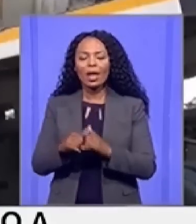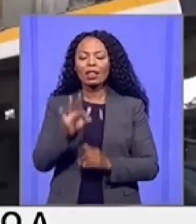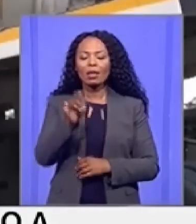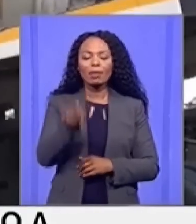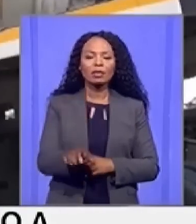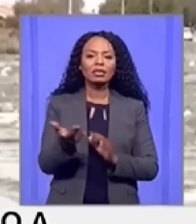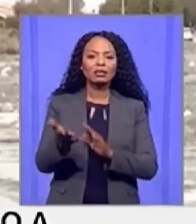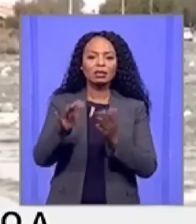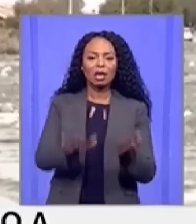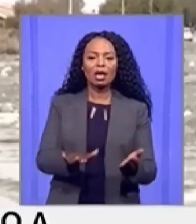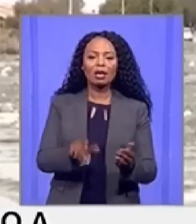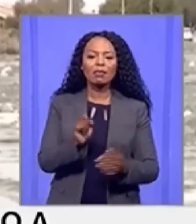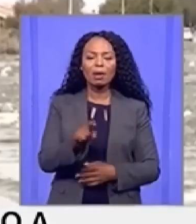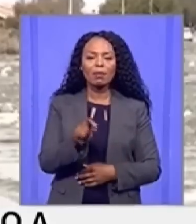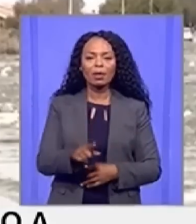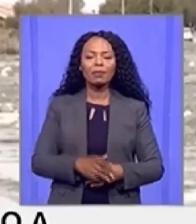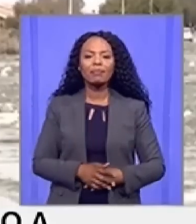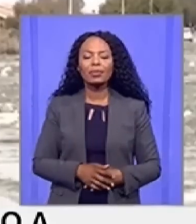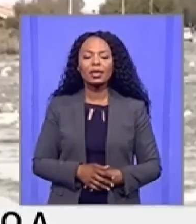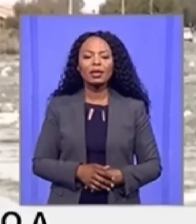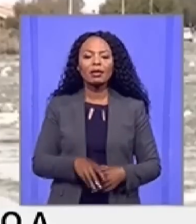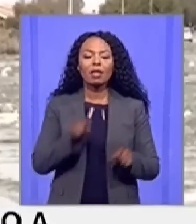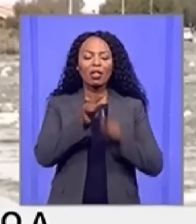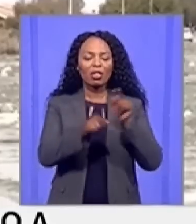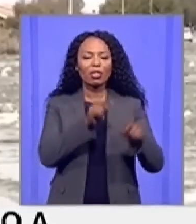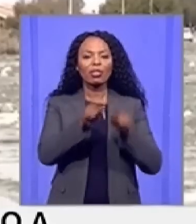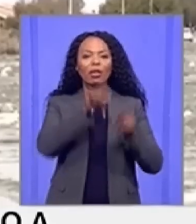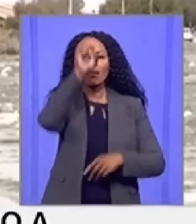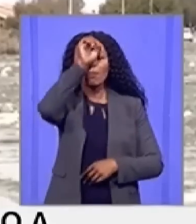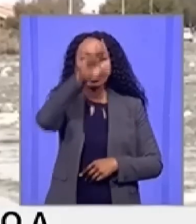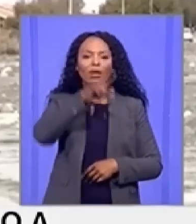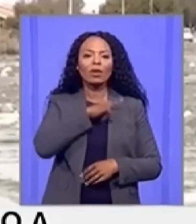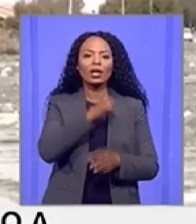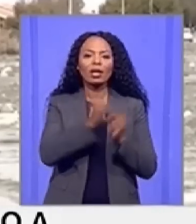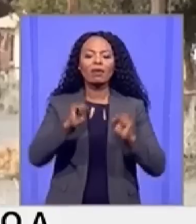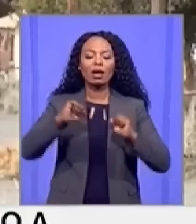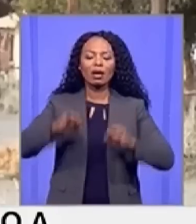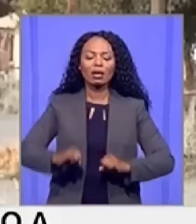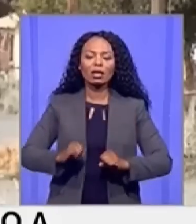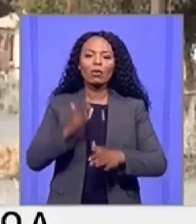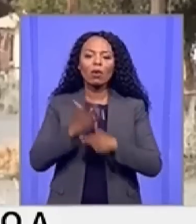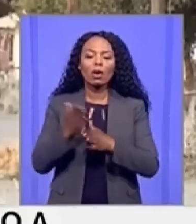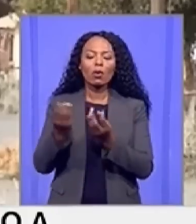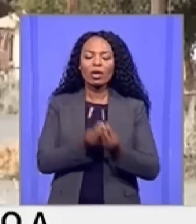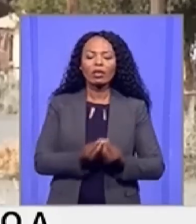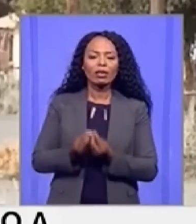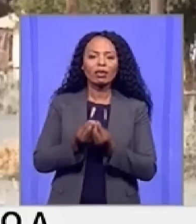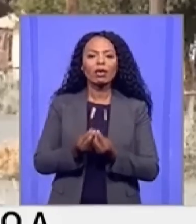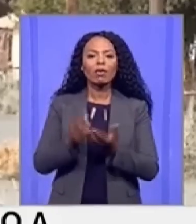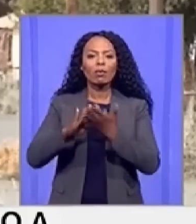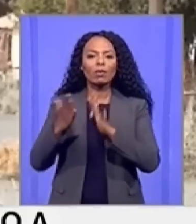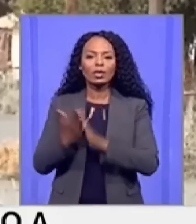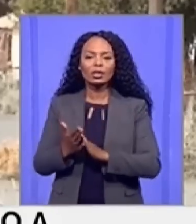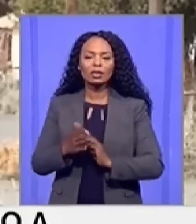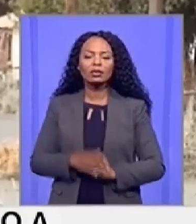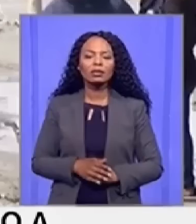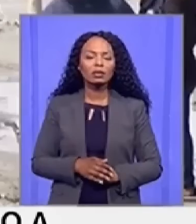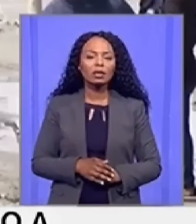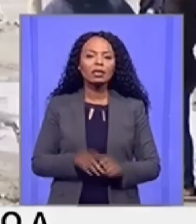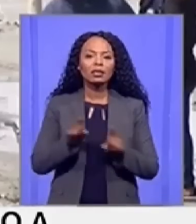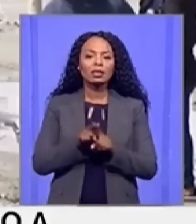Le ha o le jwalo, morafo o qoswa ka ho se dumele ho ka sebedisana le maqwetha baahi ba ileng ba senyehelwa, empa morafo kapa maqwethana